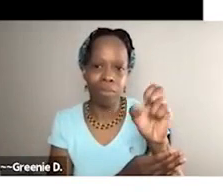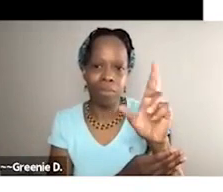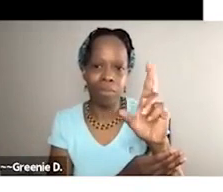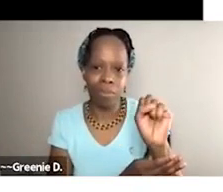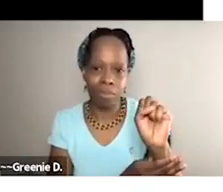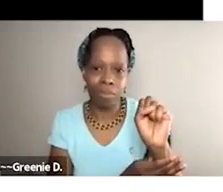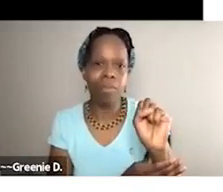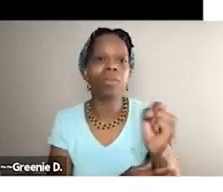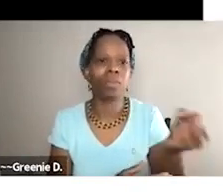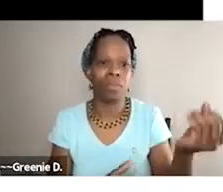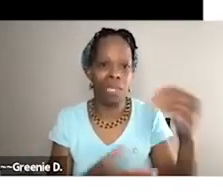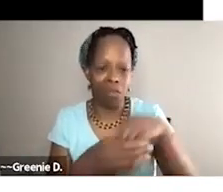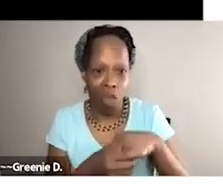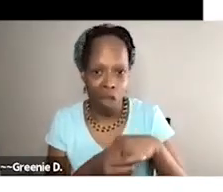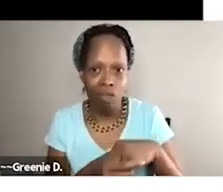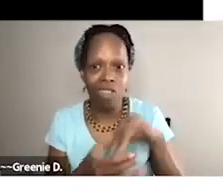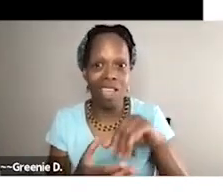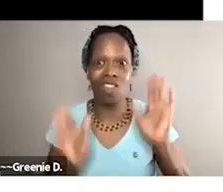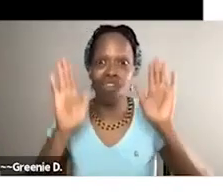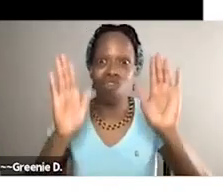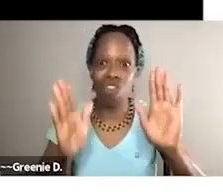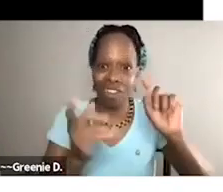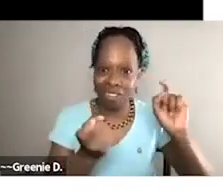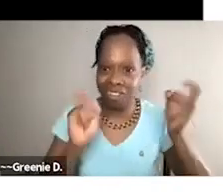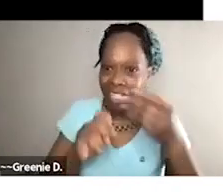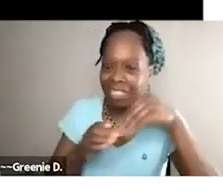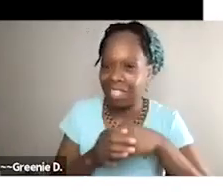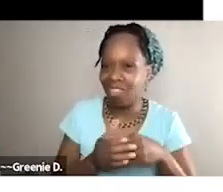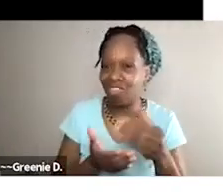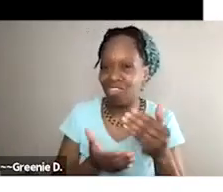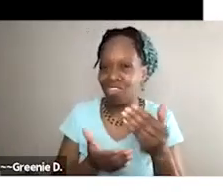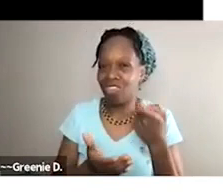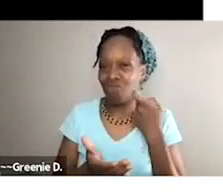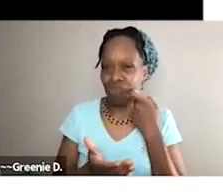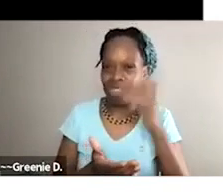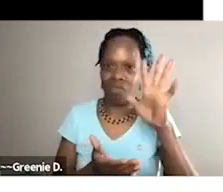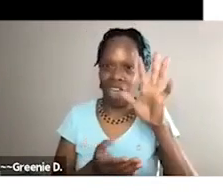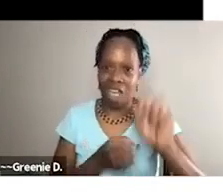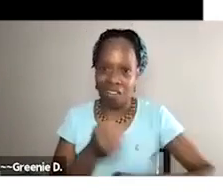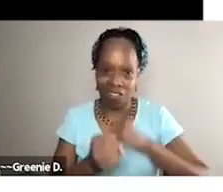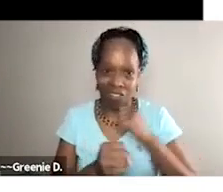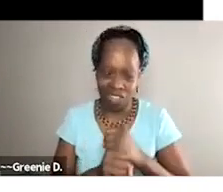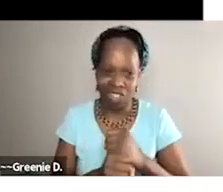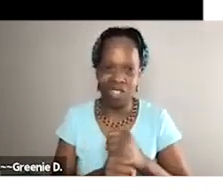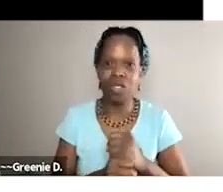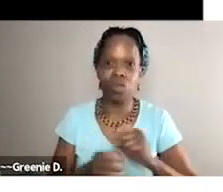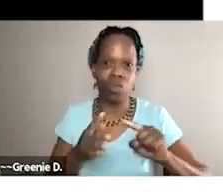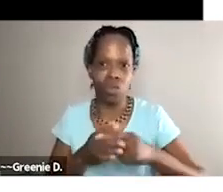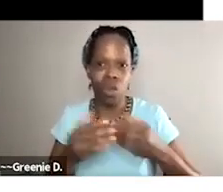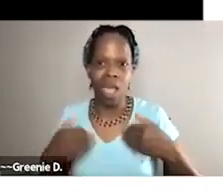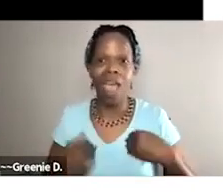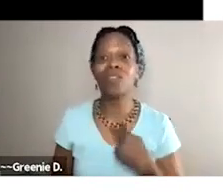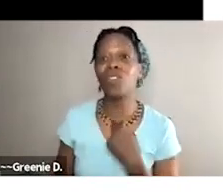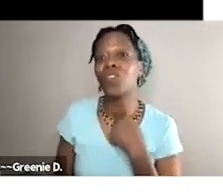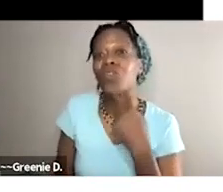disability representation is getting seen and getting the voices and, you know, the loud